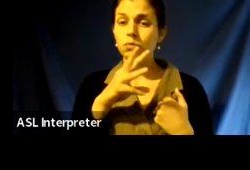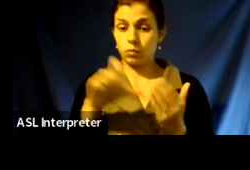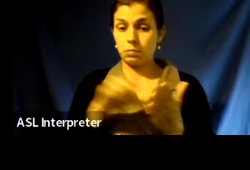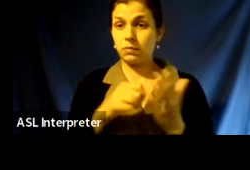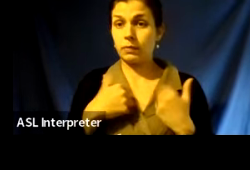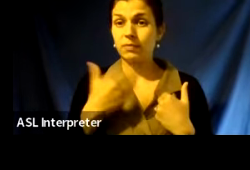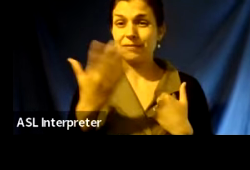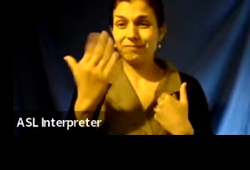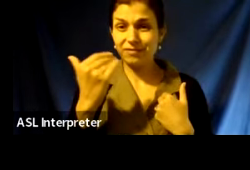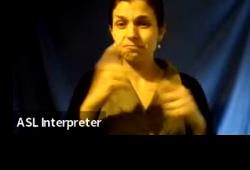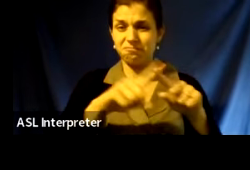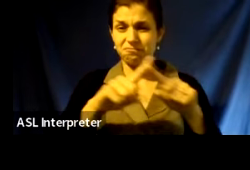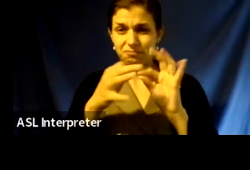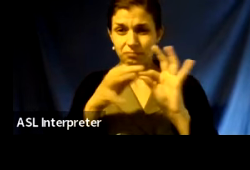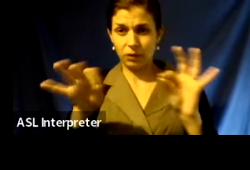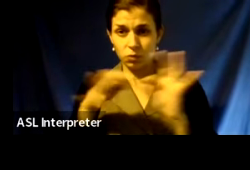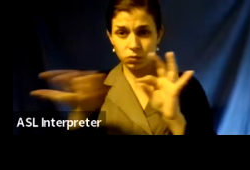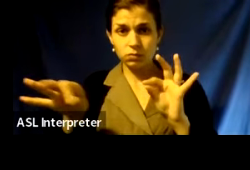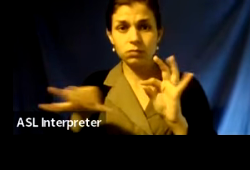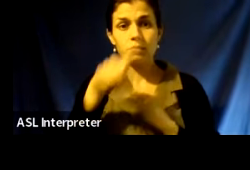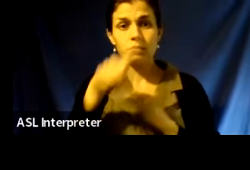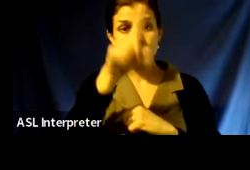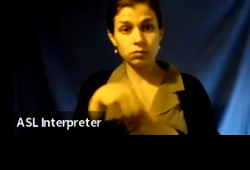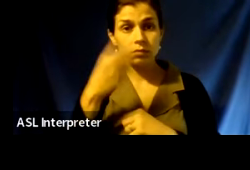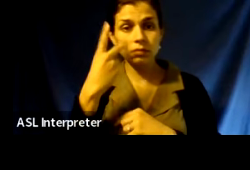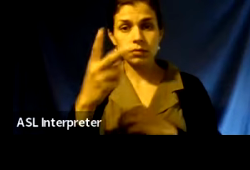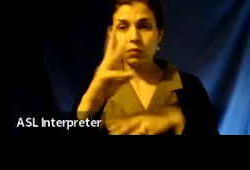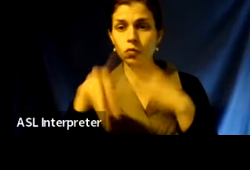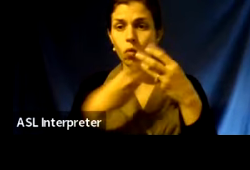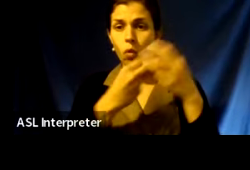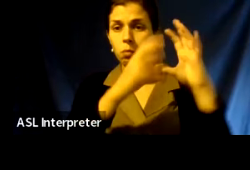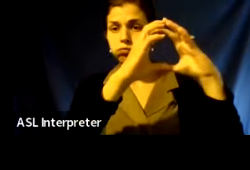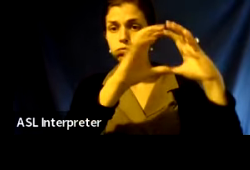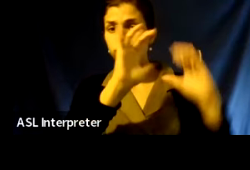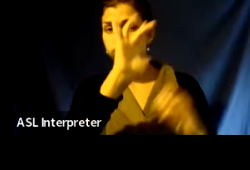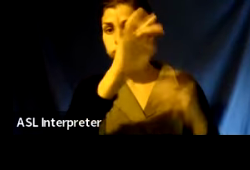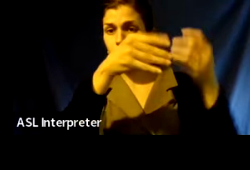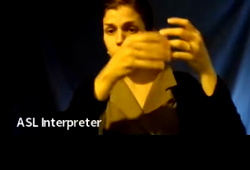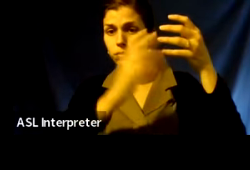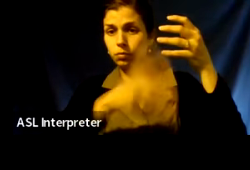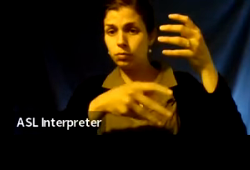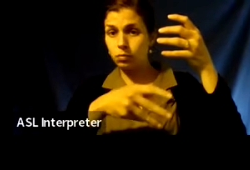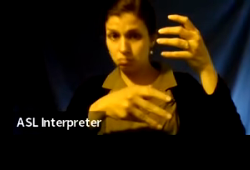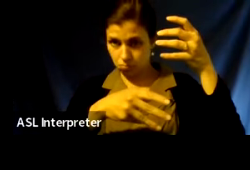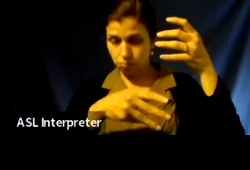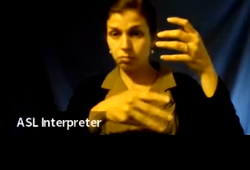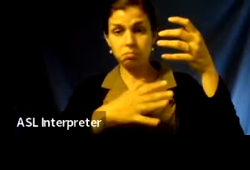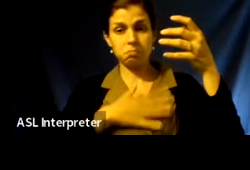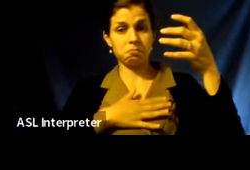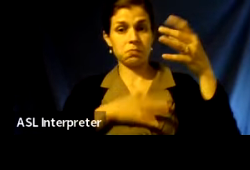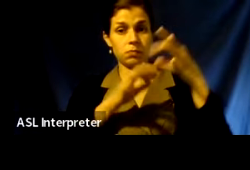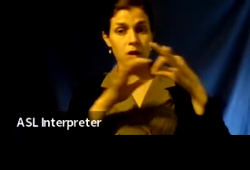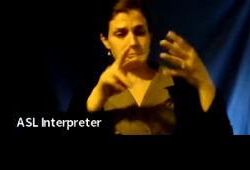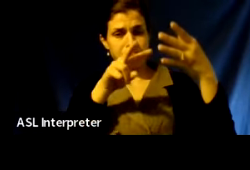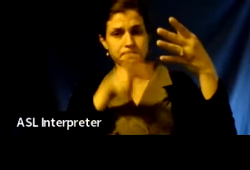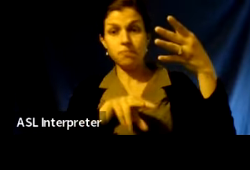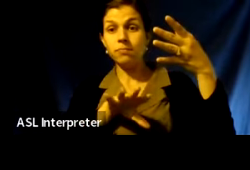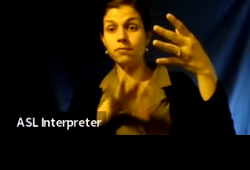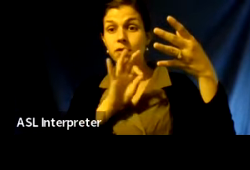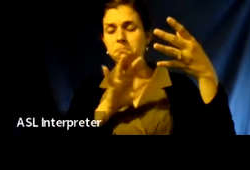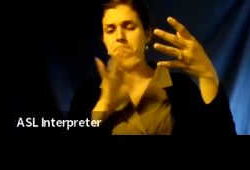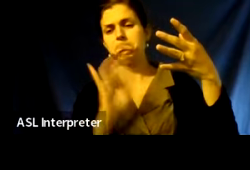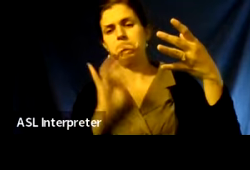top of the screen by clicking the globe and then scrolling down to find the language that you'd like to use.